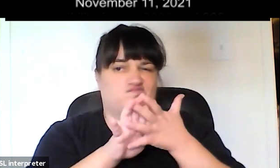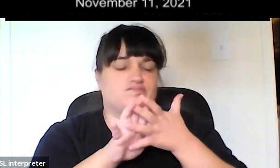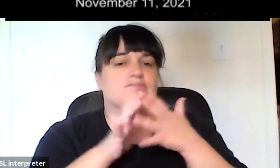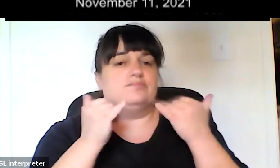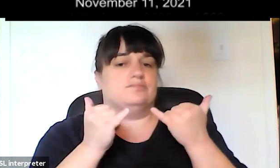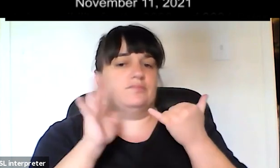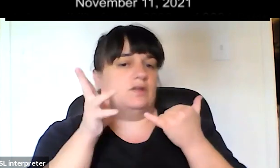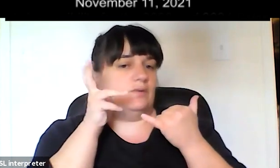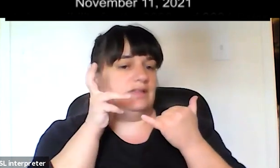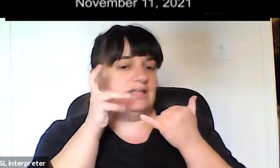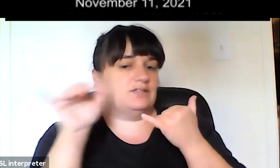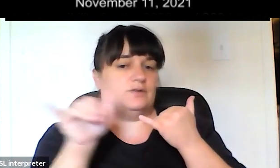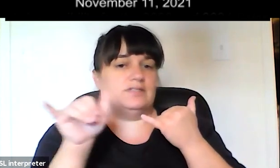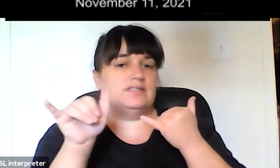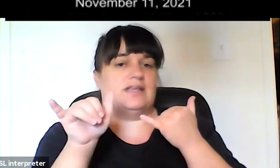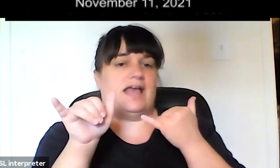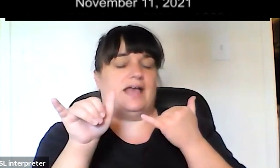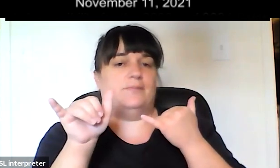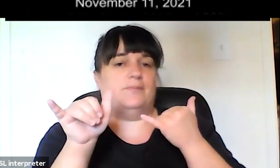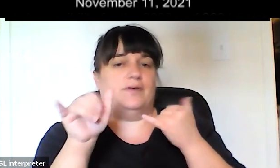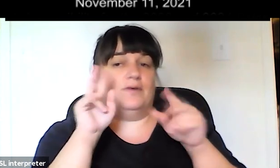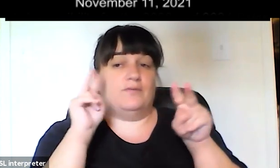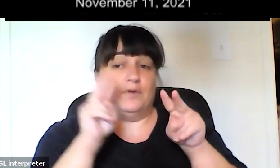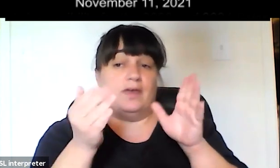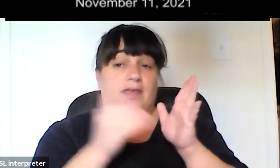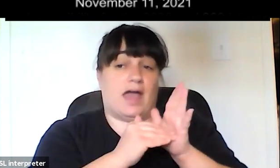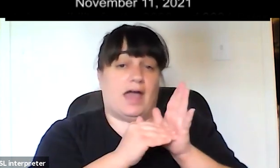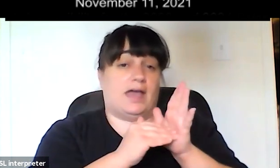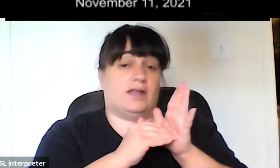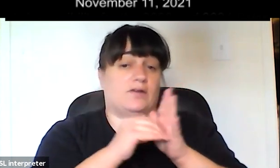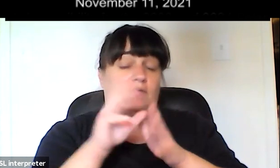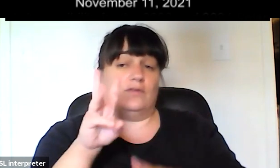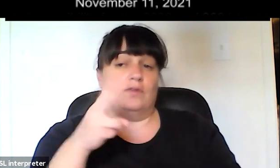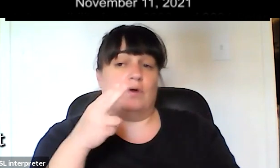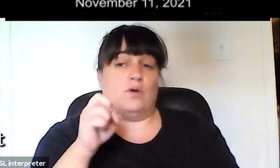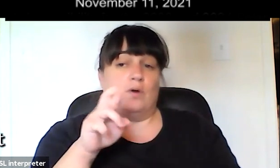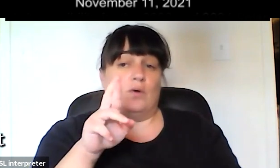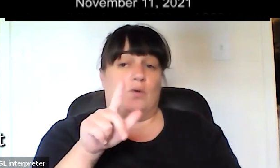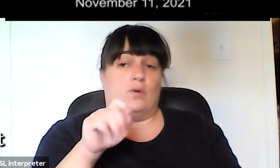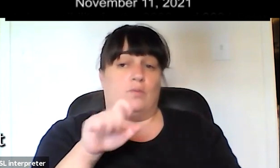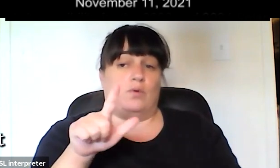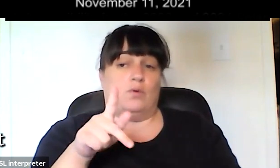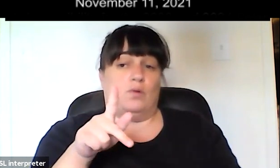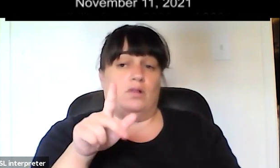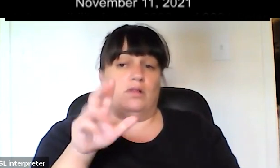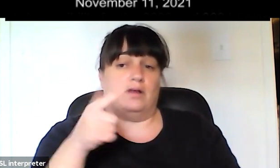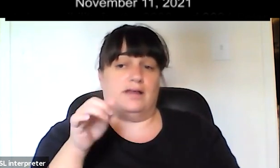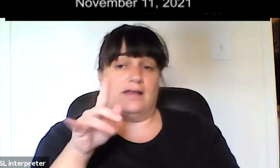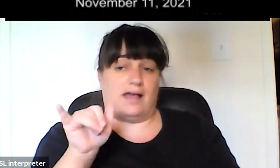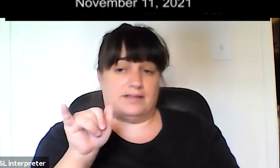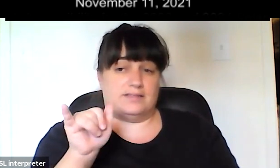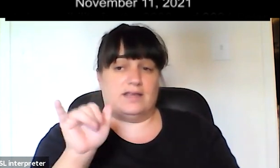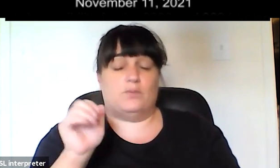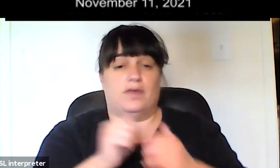we're going to listen to the same field of view again of our good friend, the Whirlpool galaxy, and we're going to be listening to it in